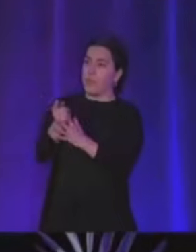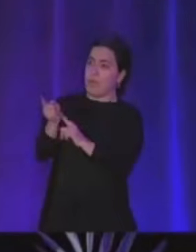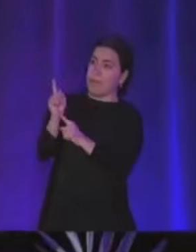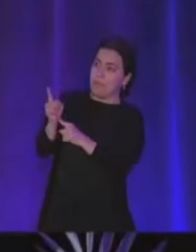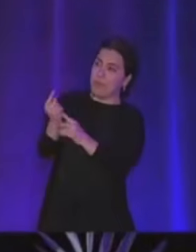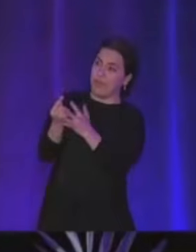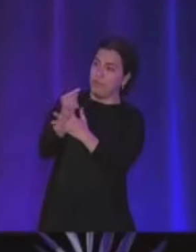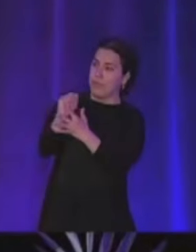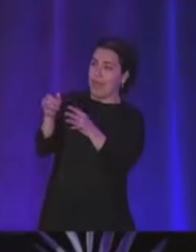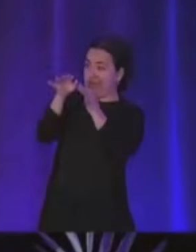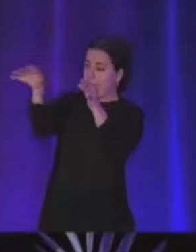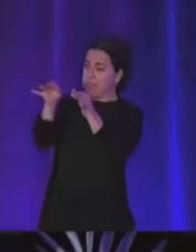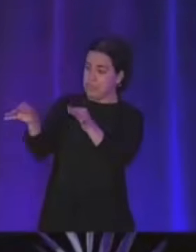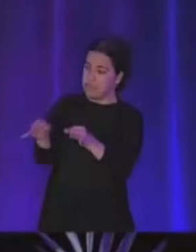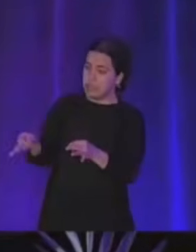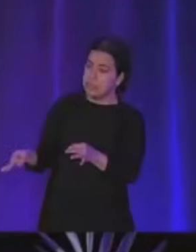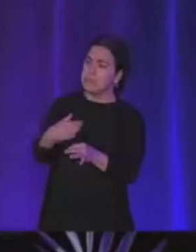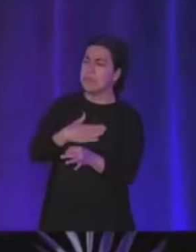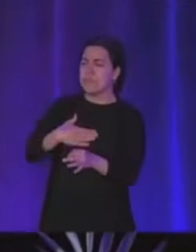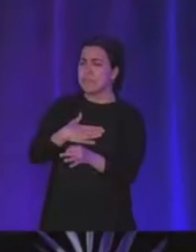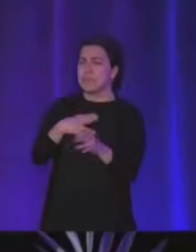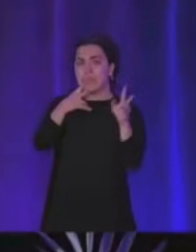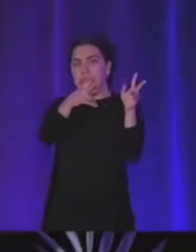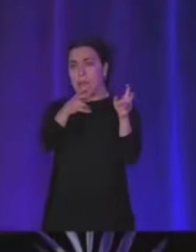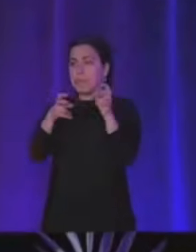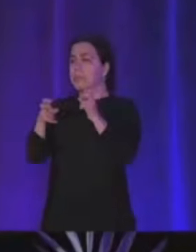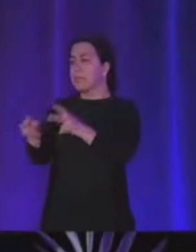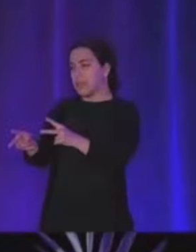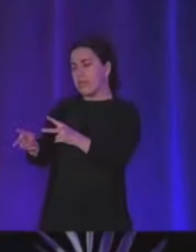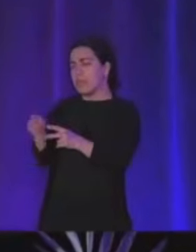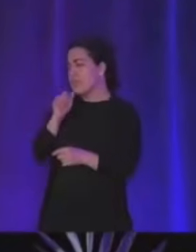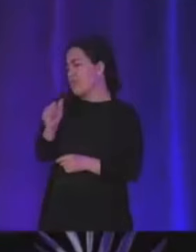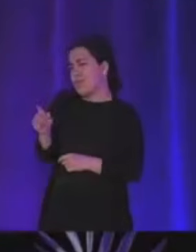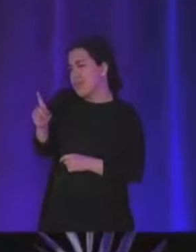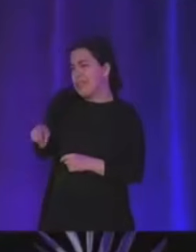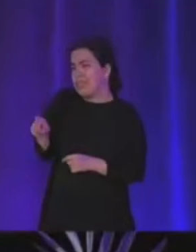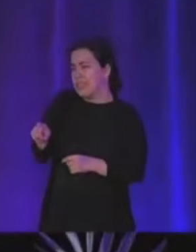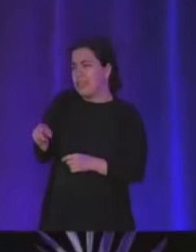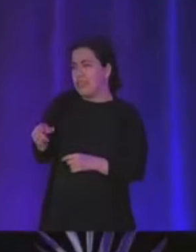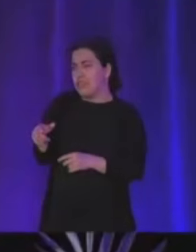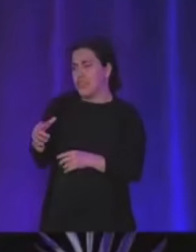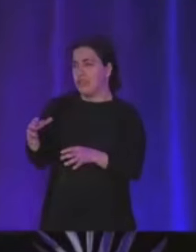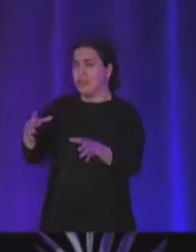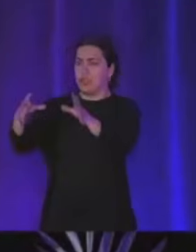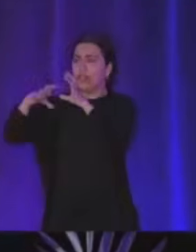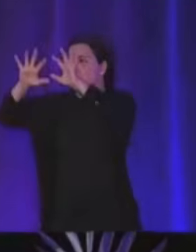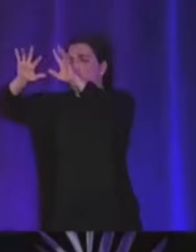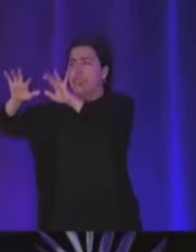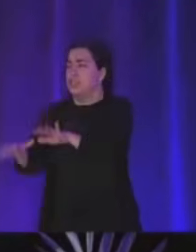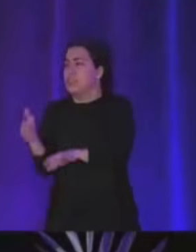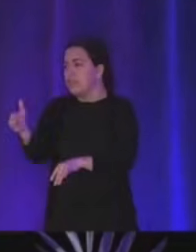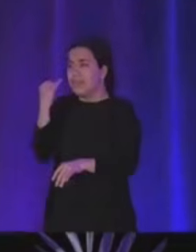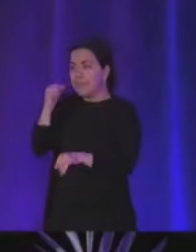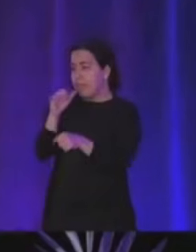lines. So again, please, copy and paste from a template. Don't feel the need to do this all yourself if you don't have the time.